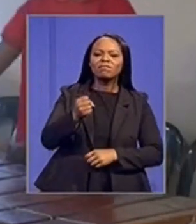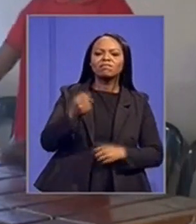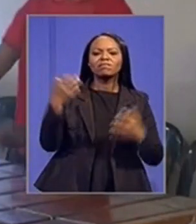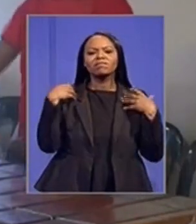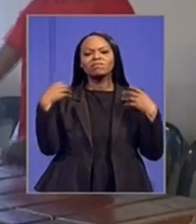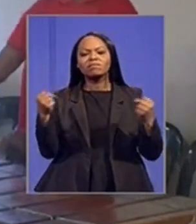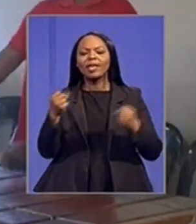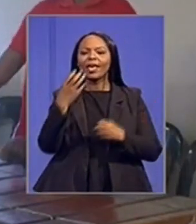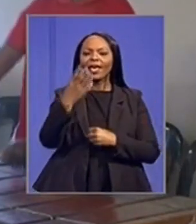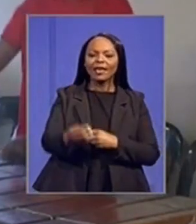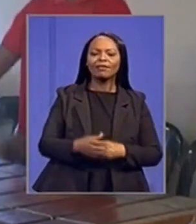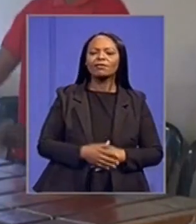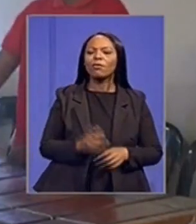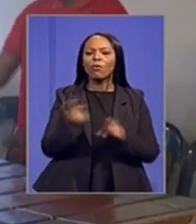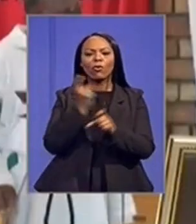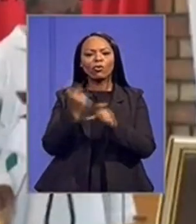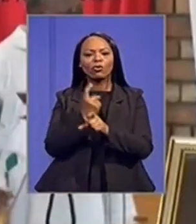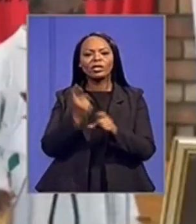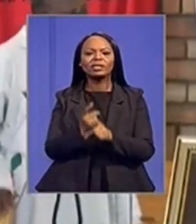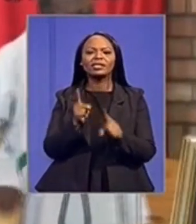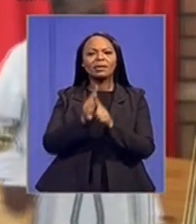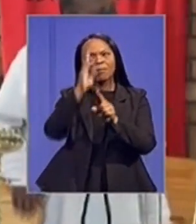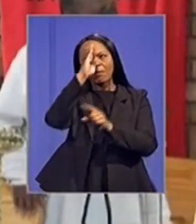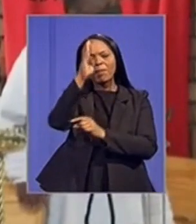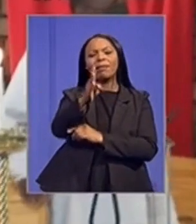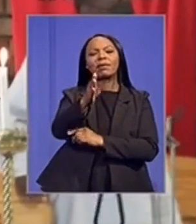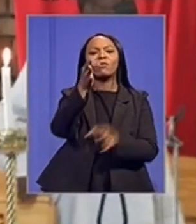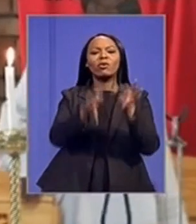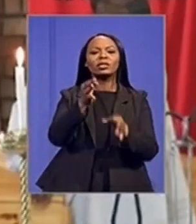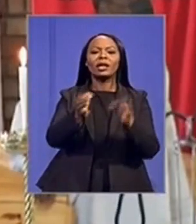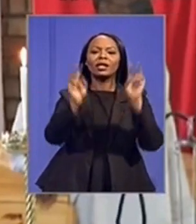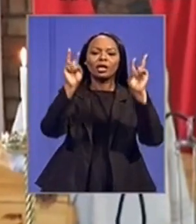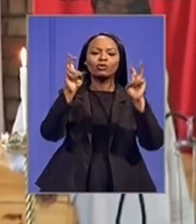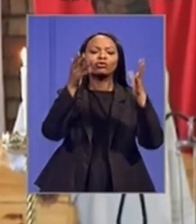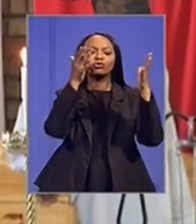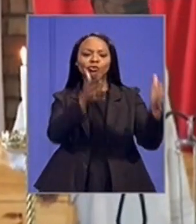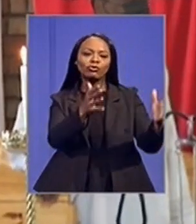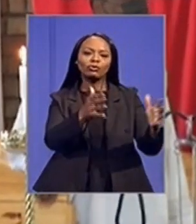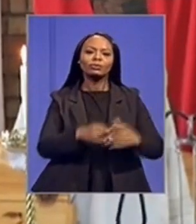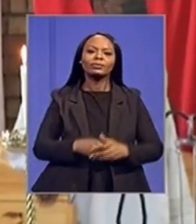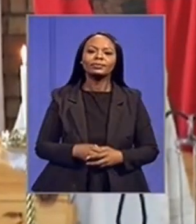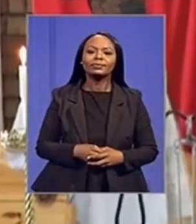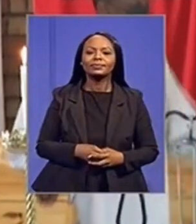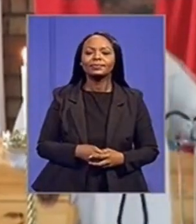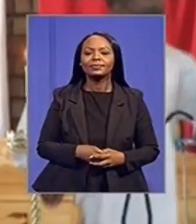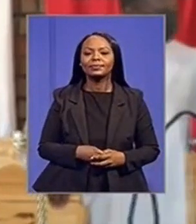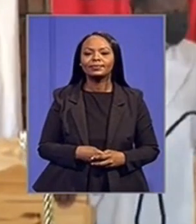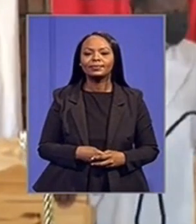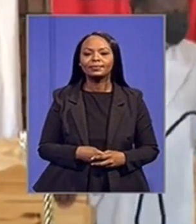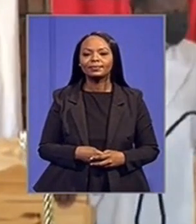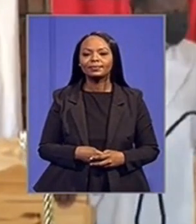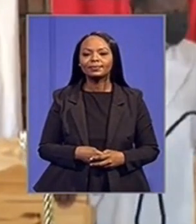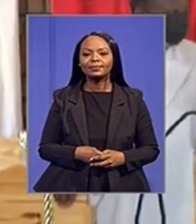le ha ho tlua hlakoreng la tsa dipolotiki. Thabo Katsande, SABC News, Bloemfontein.